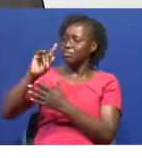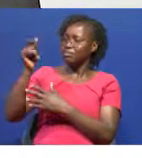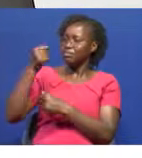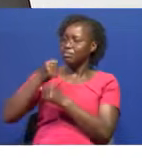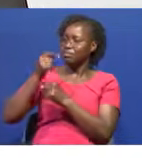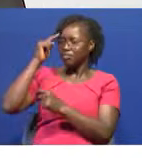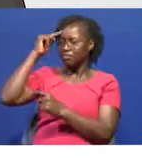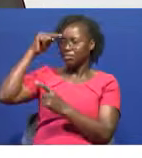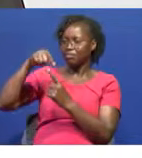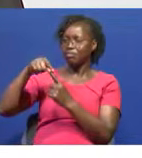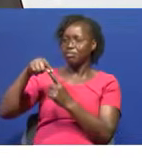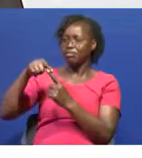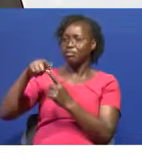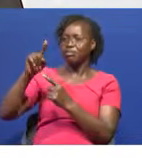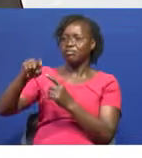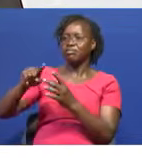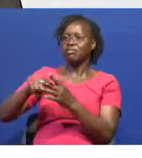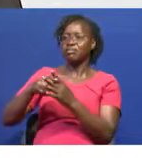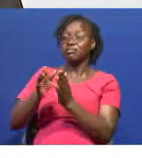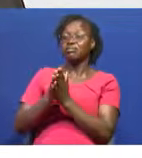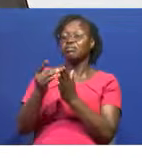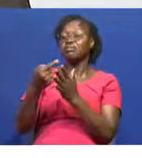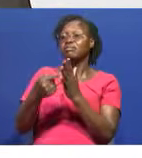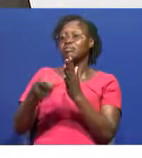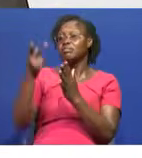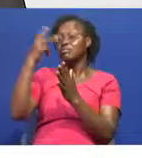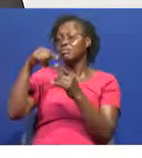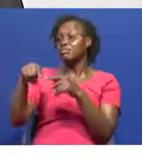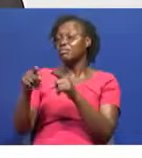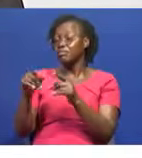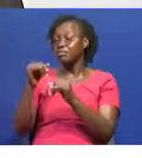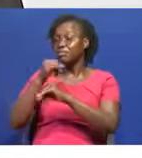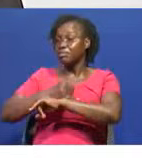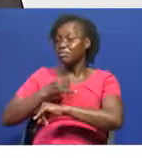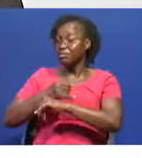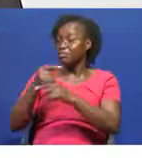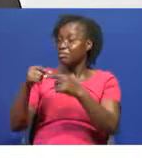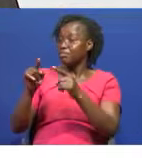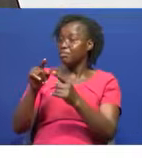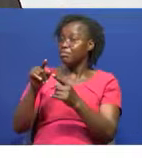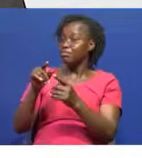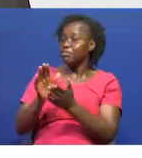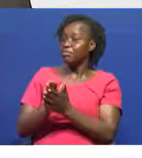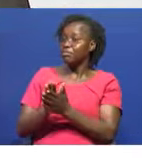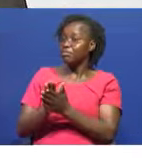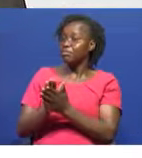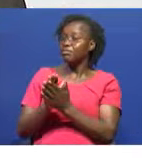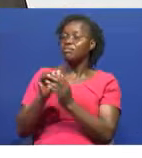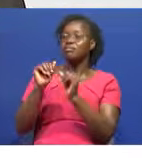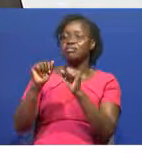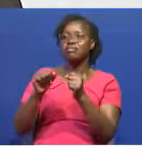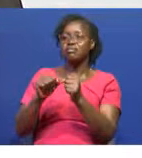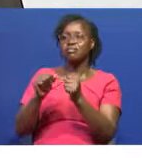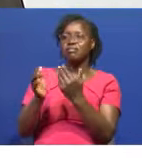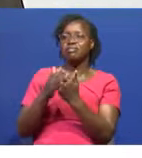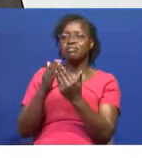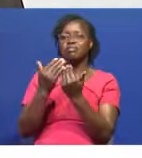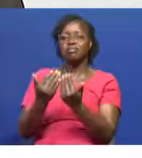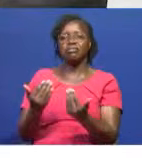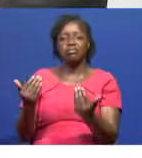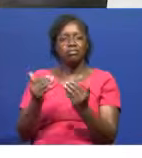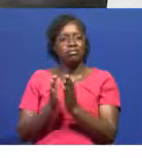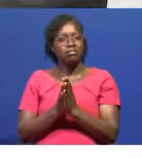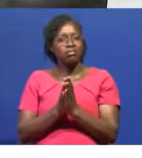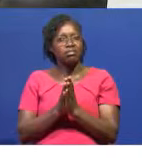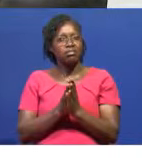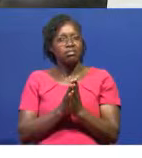working towards this. We must start with this one. The policies themselves, the institutions that are held responsible for taking care of the children.